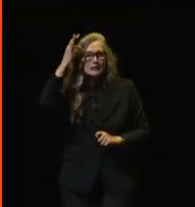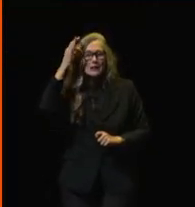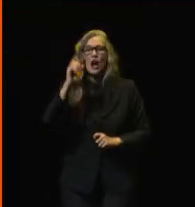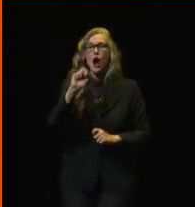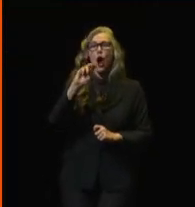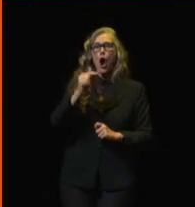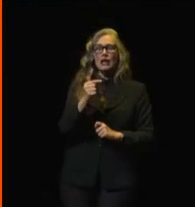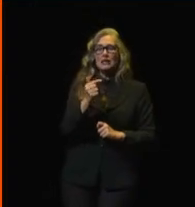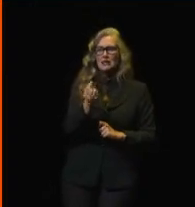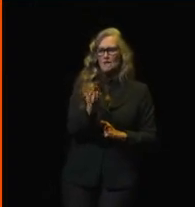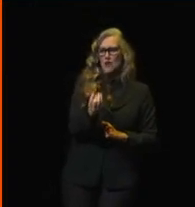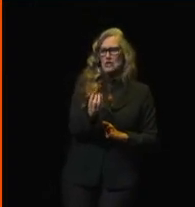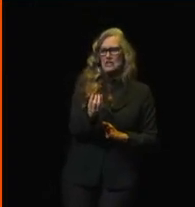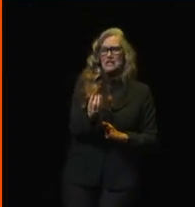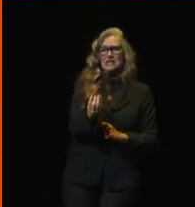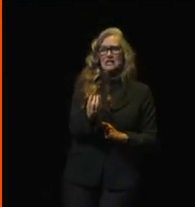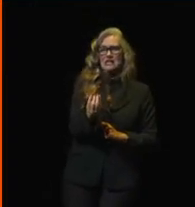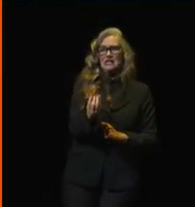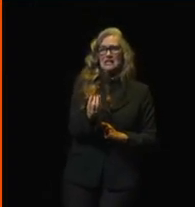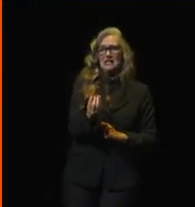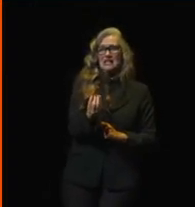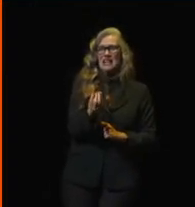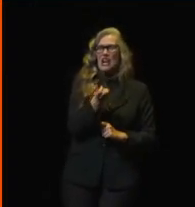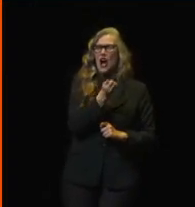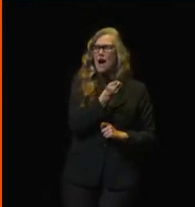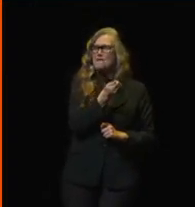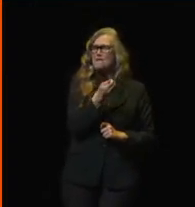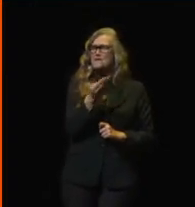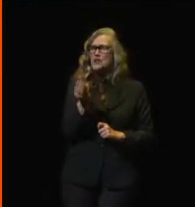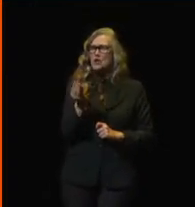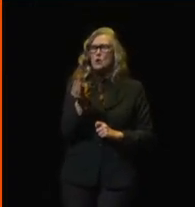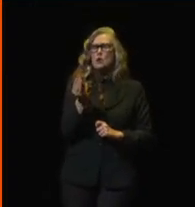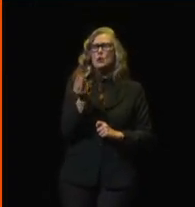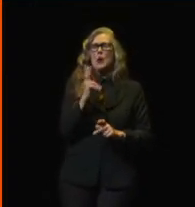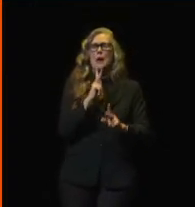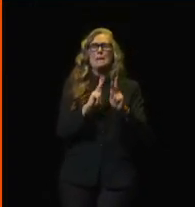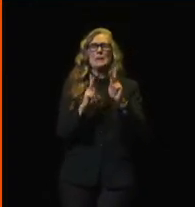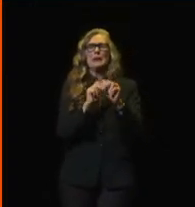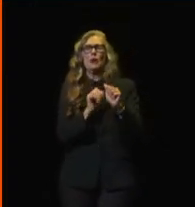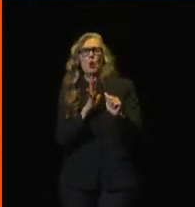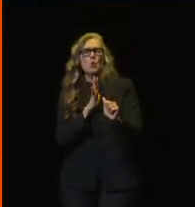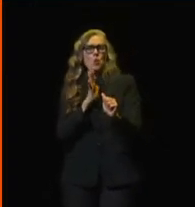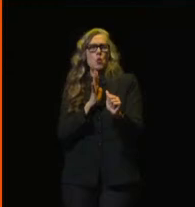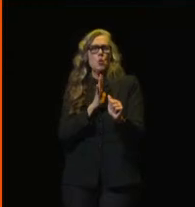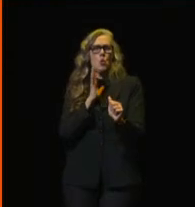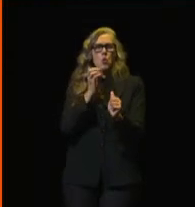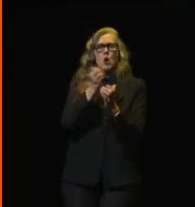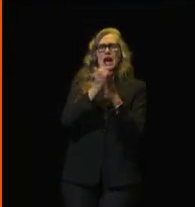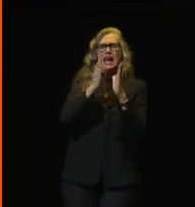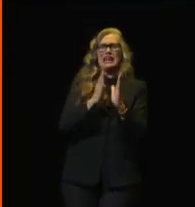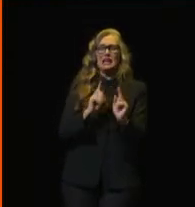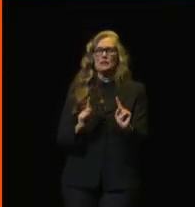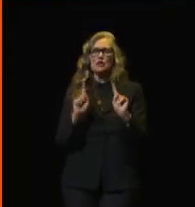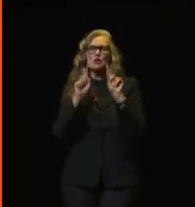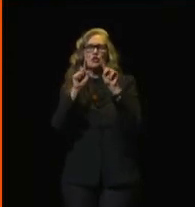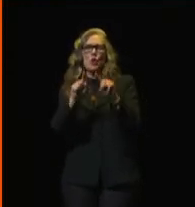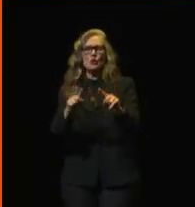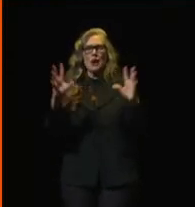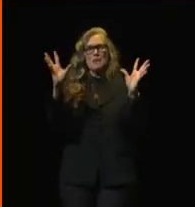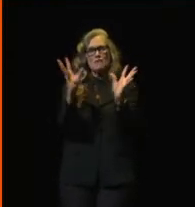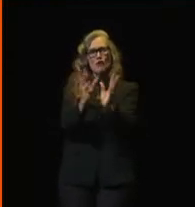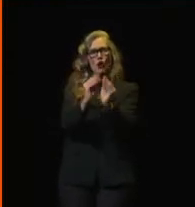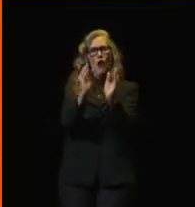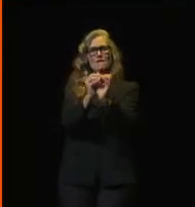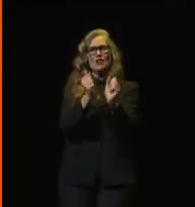members and a few invited select elite economists showed up for the Fed's annual conference in Jackson